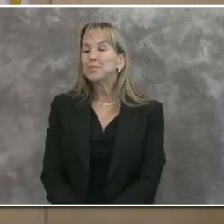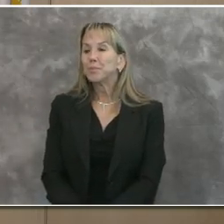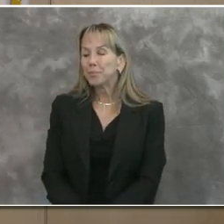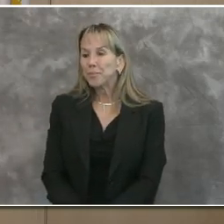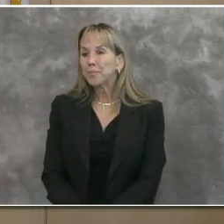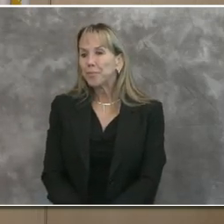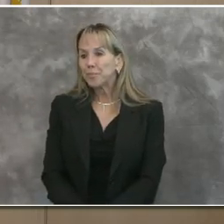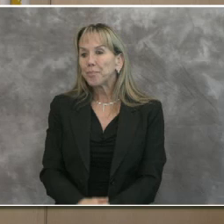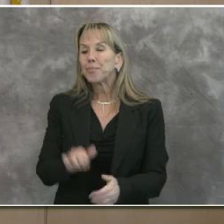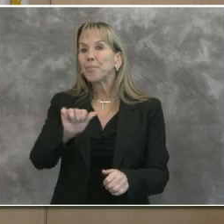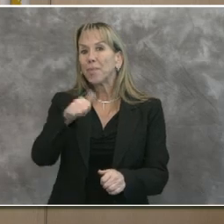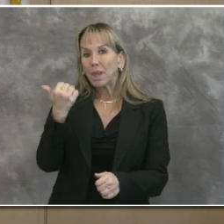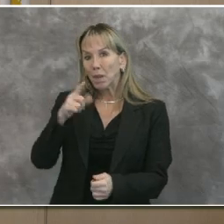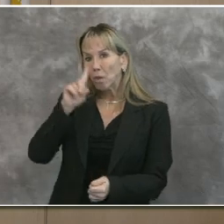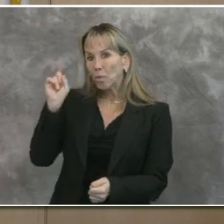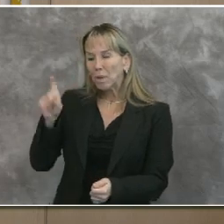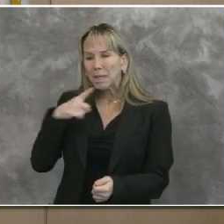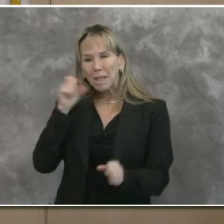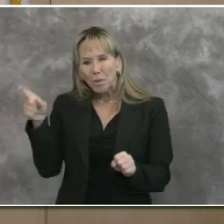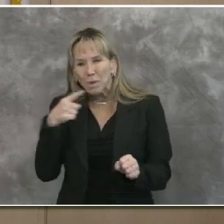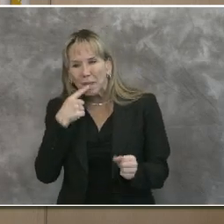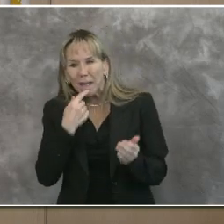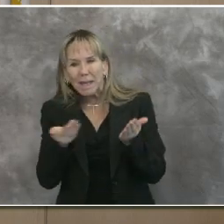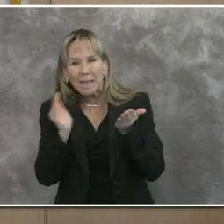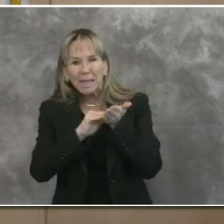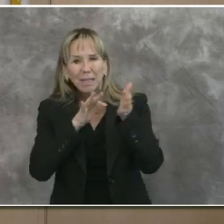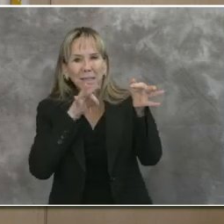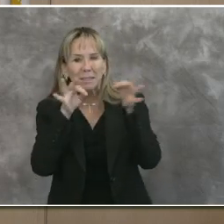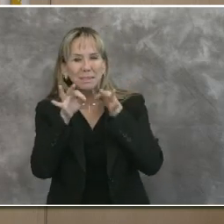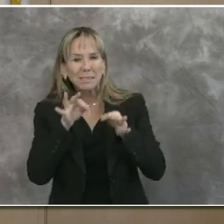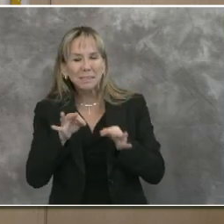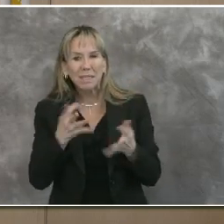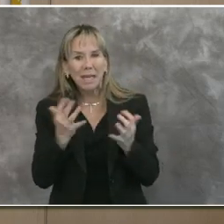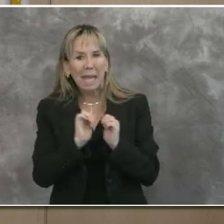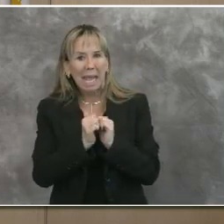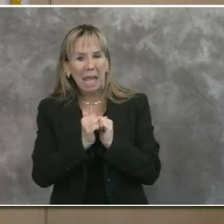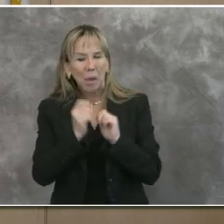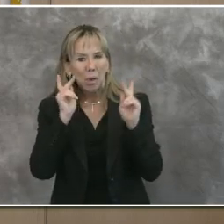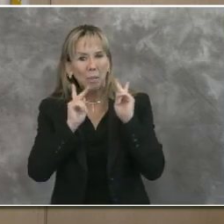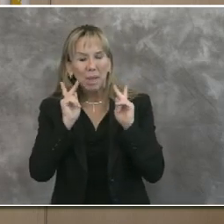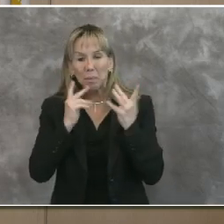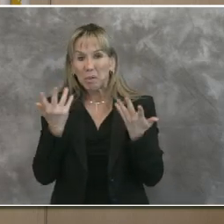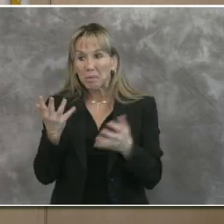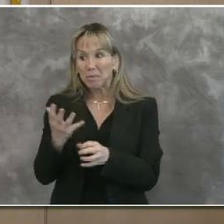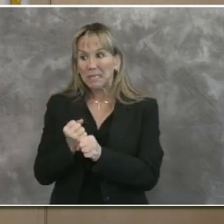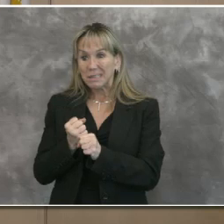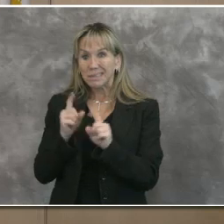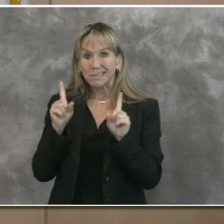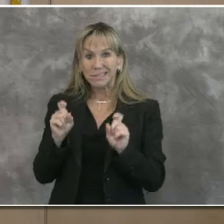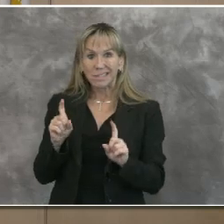Univision he's requesting if you could please reiterate the details about how people go about getting